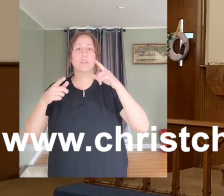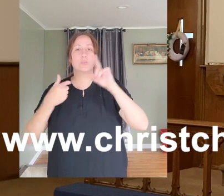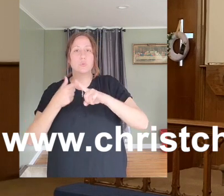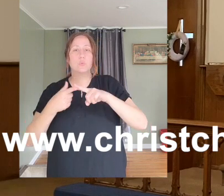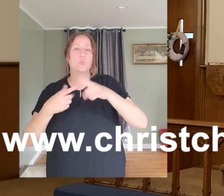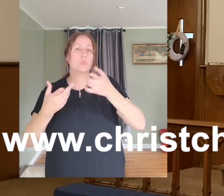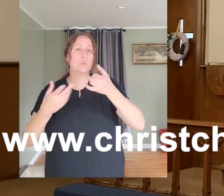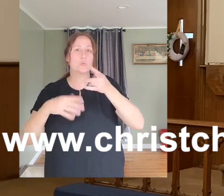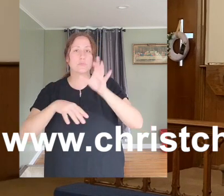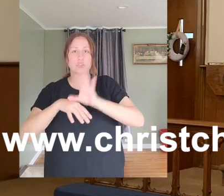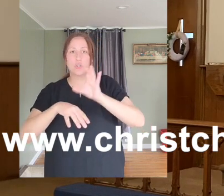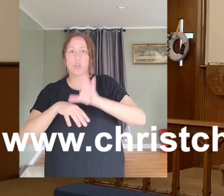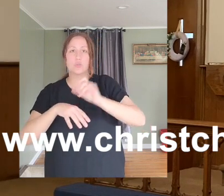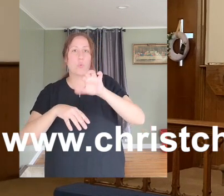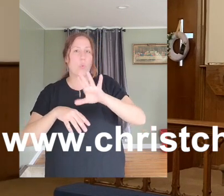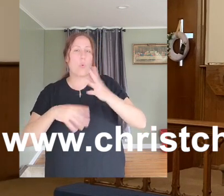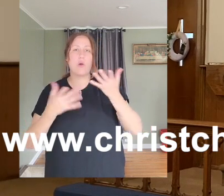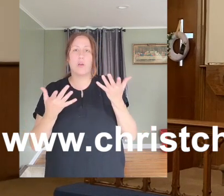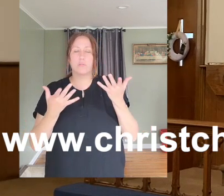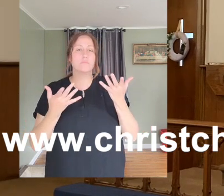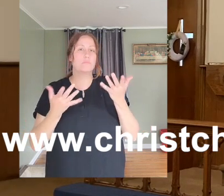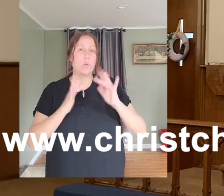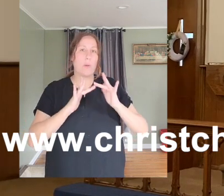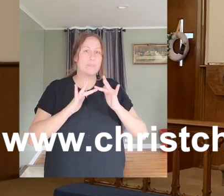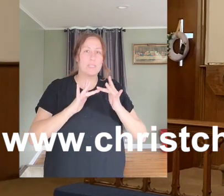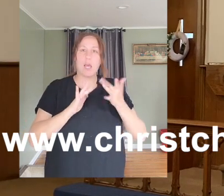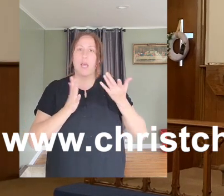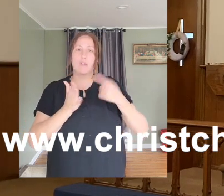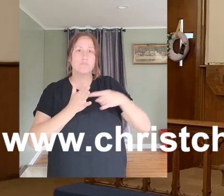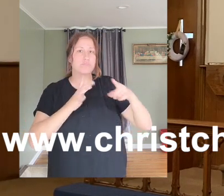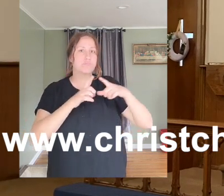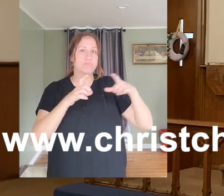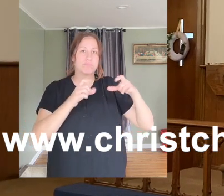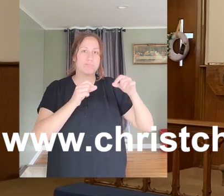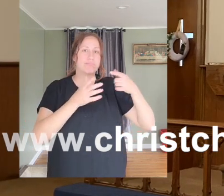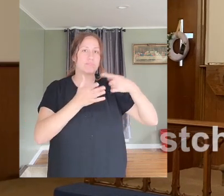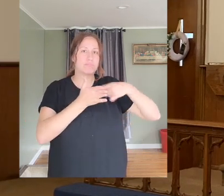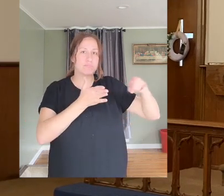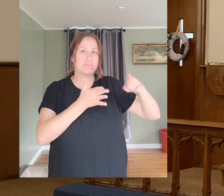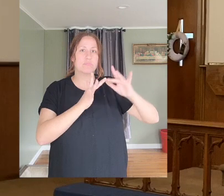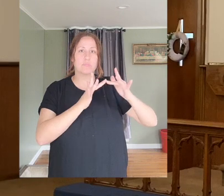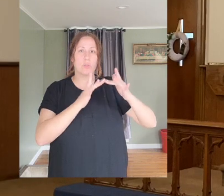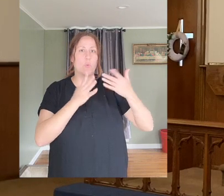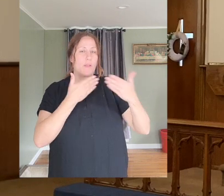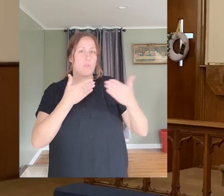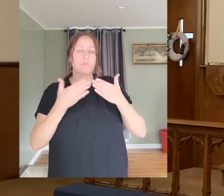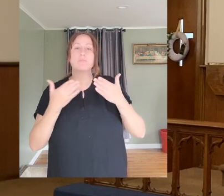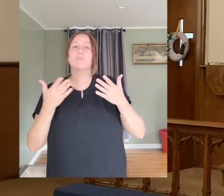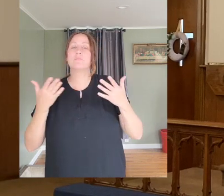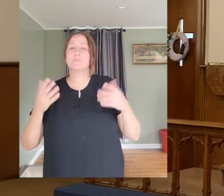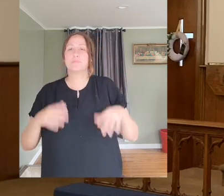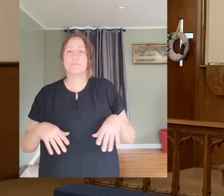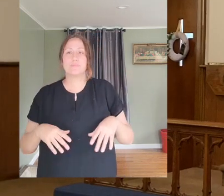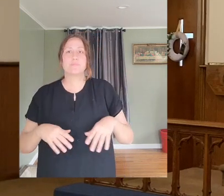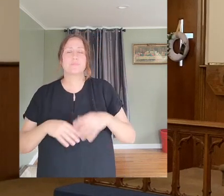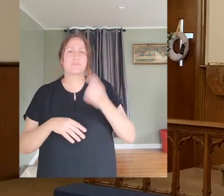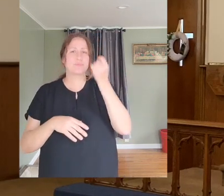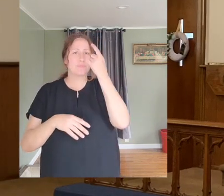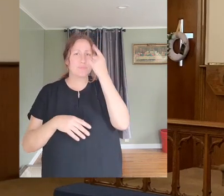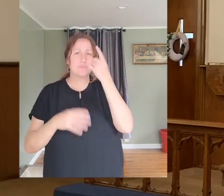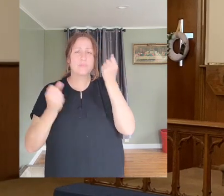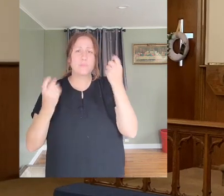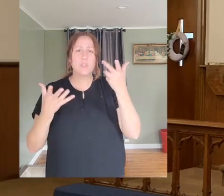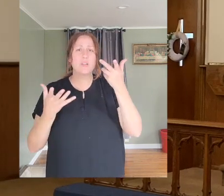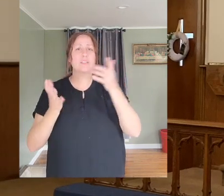and our church Facebook. Take to heart again this week just how much God loves us in Jesus. Just how